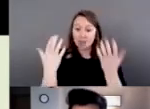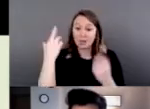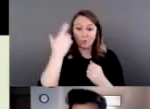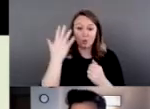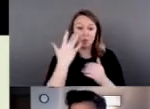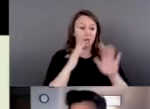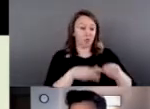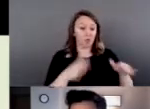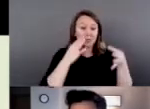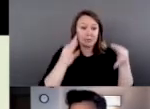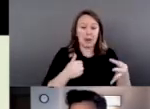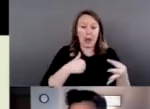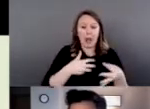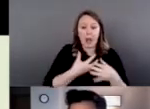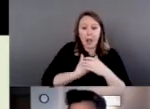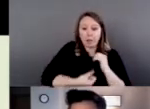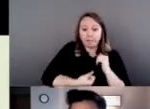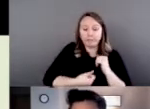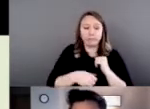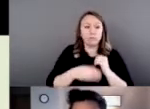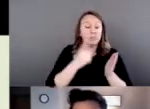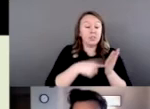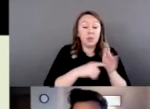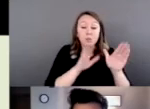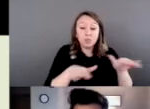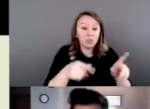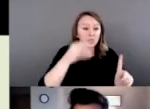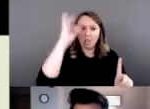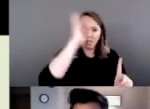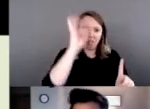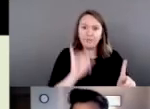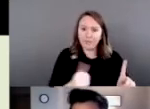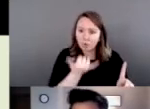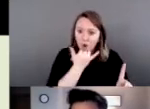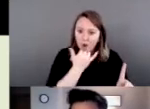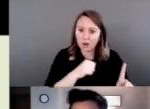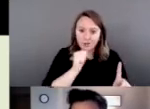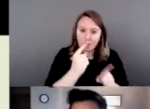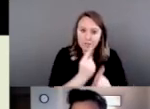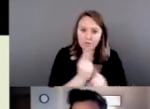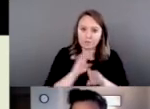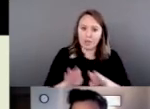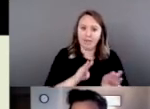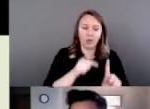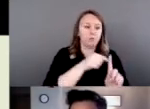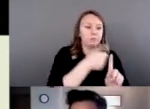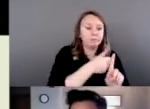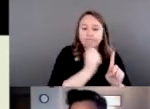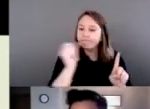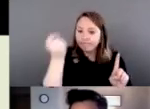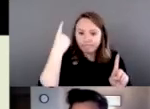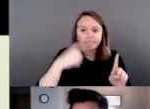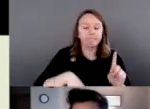You know, they might not even know that it was wrong. They just, you know, don't understand, or they could